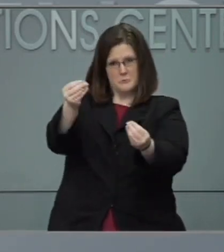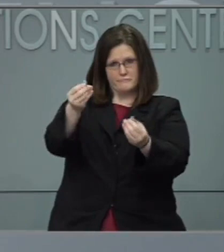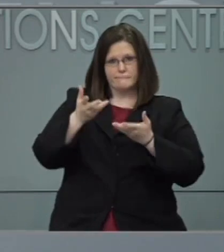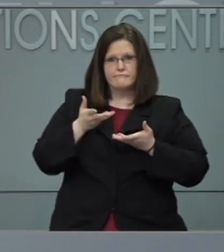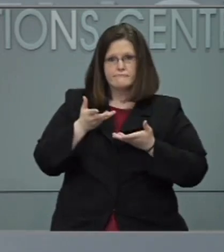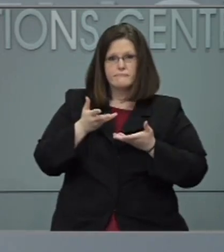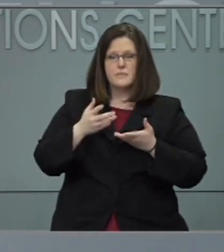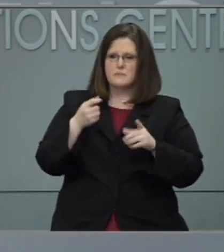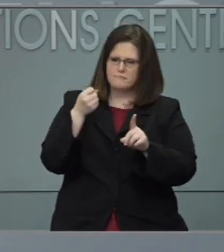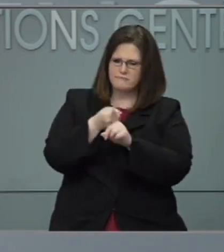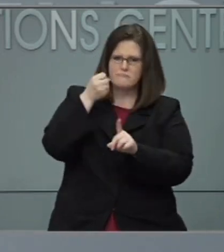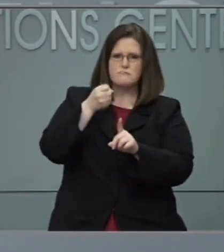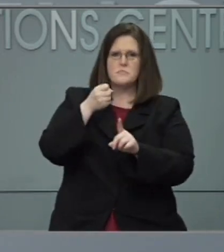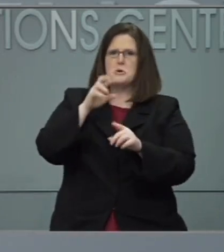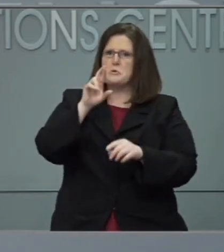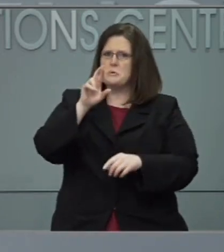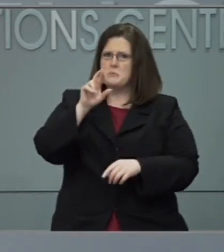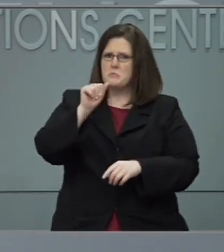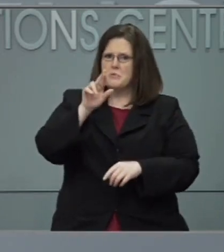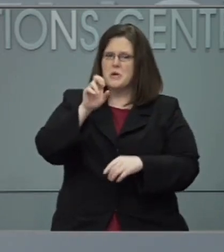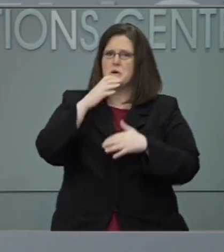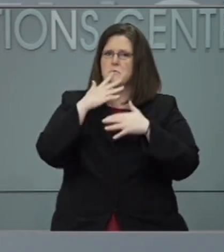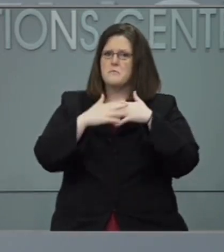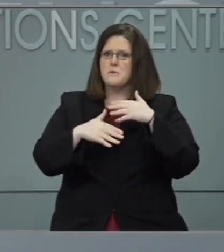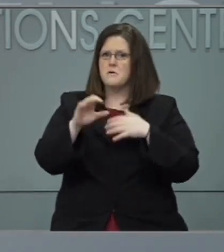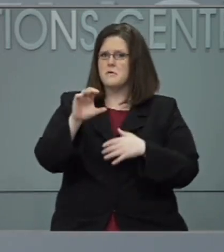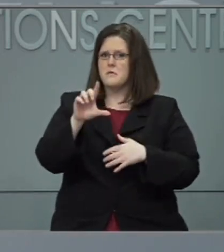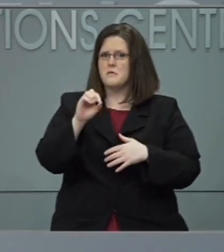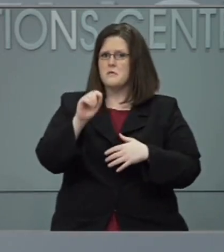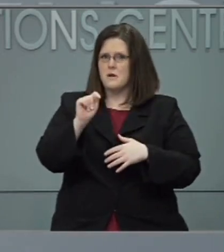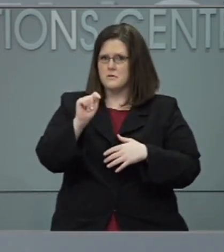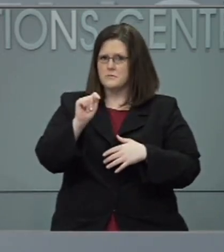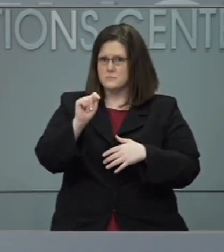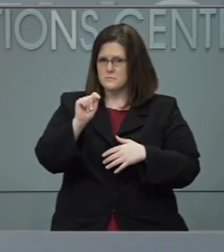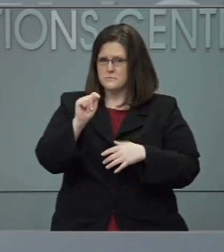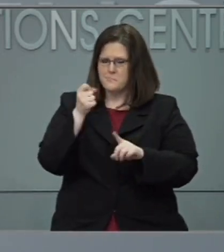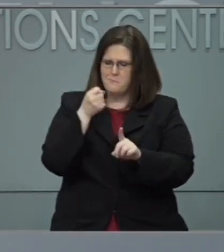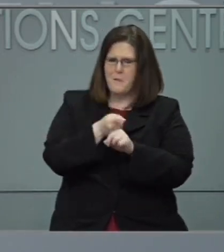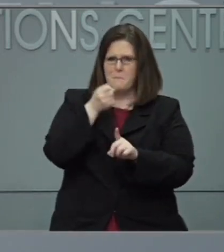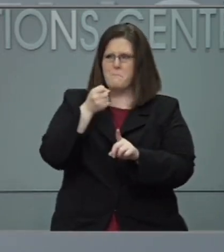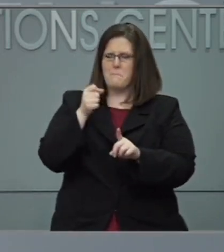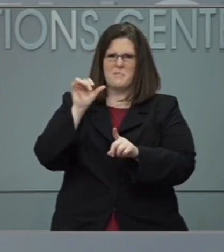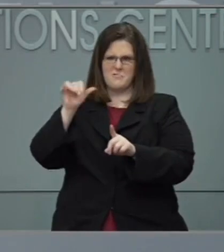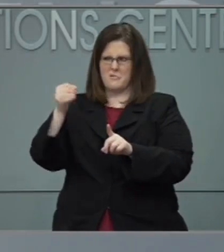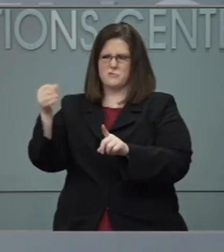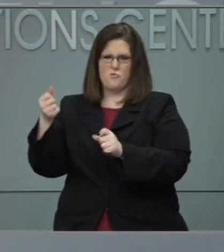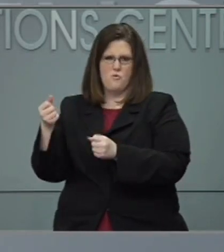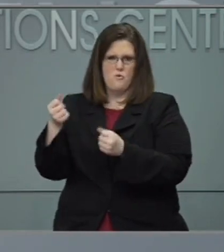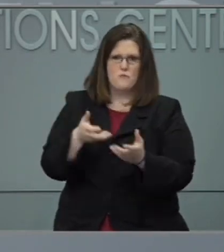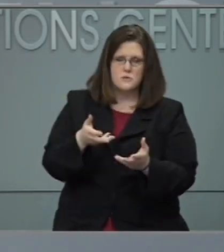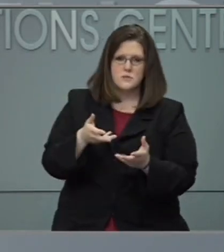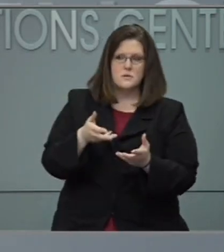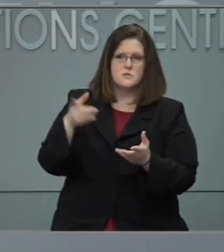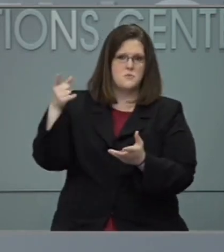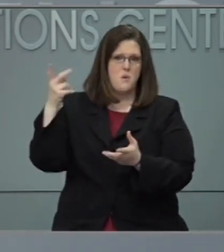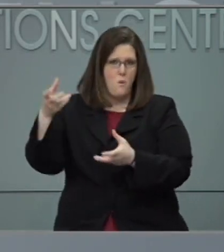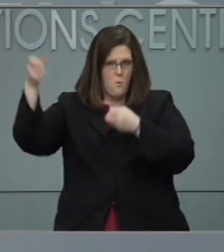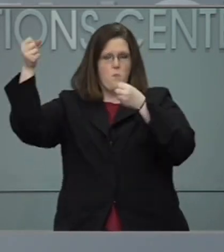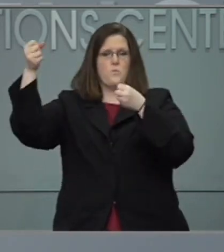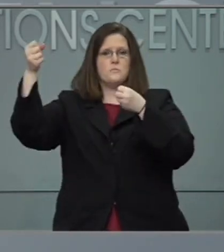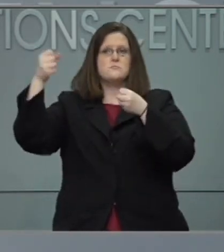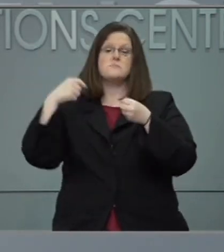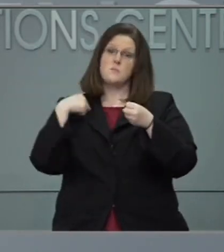in individuals after receiving the J&J vaccine. Now, our primary concern is the health and safety of all North